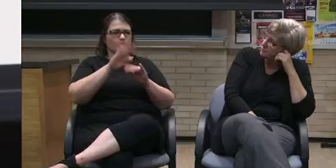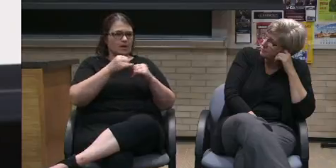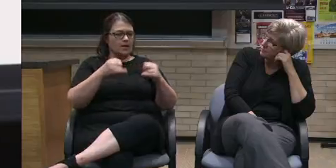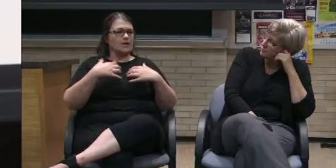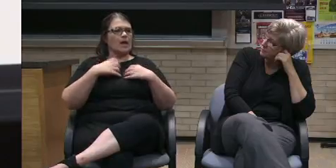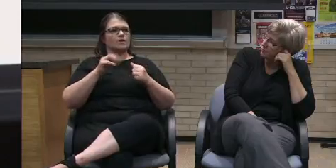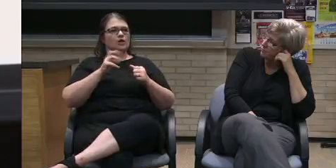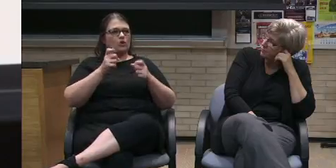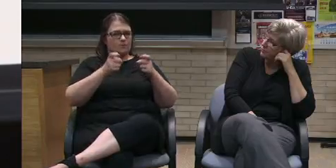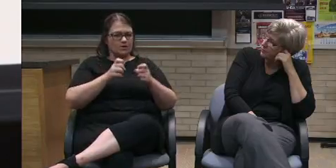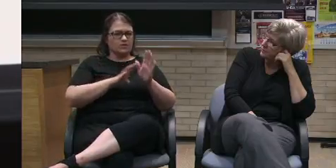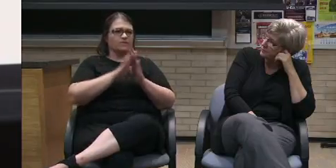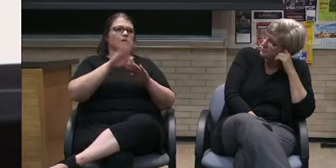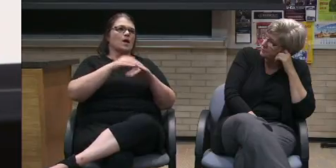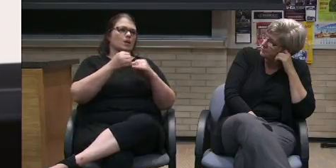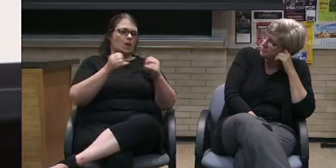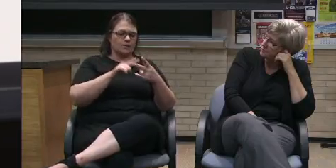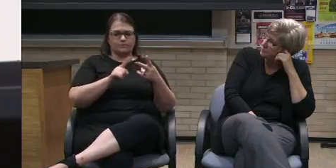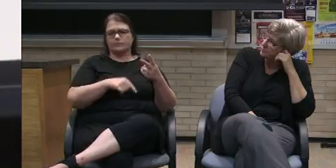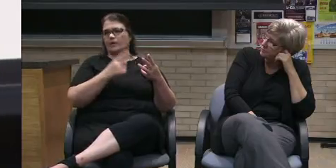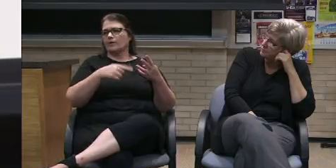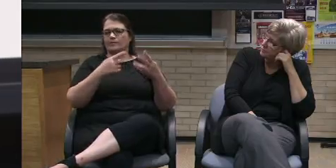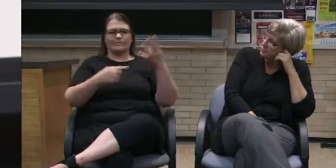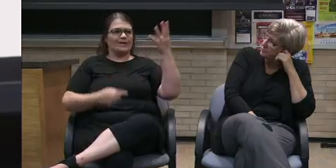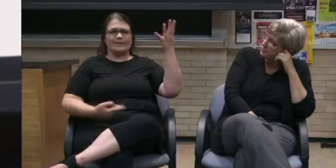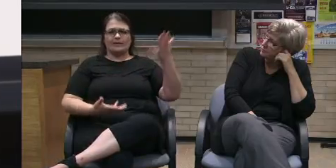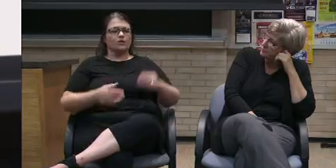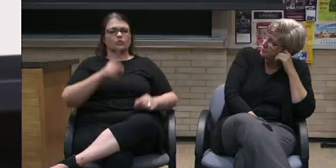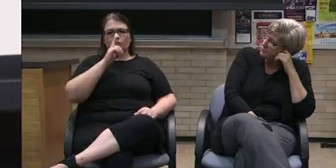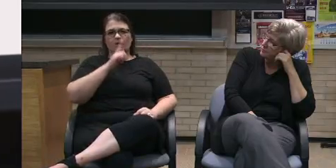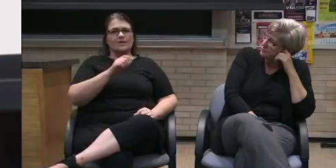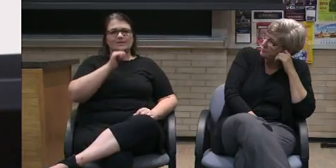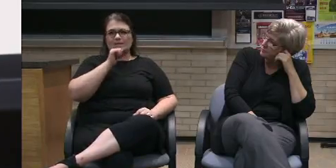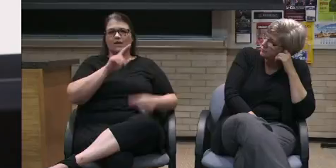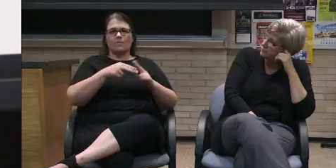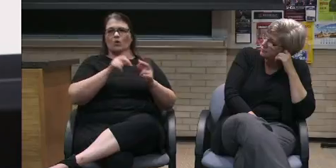management, developed as an online program. So